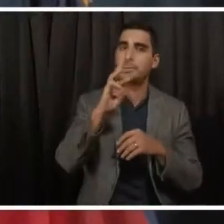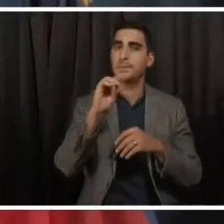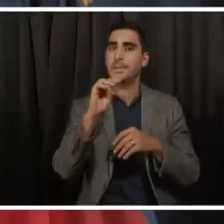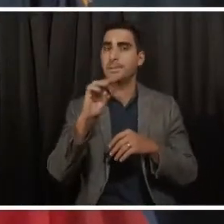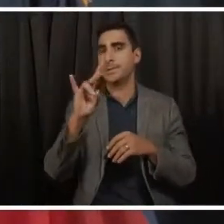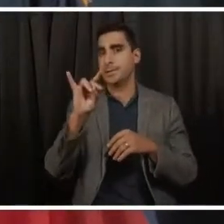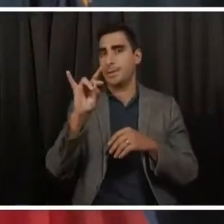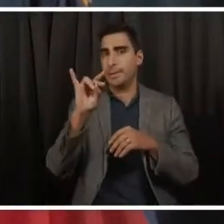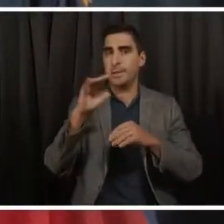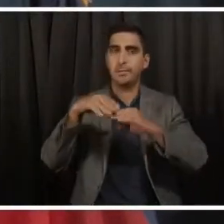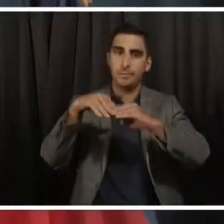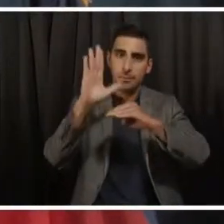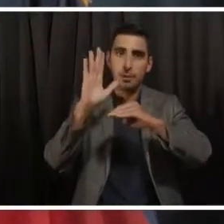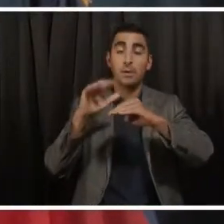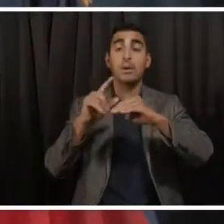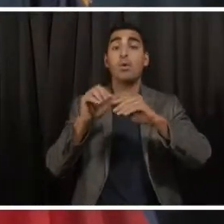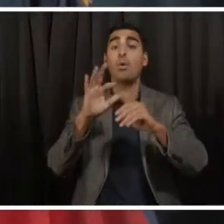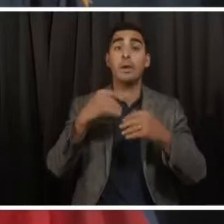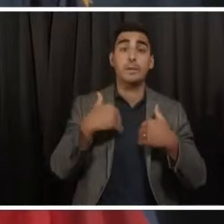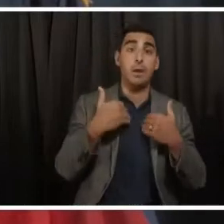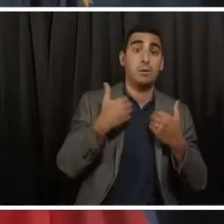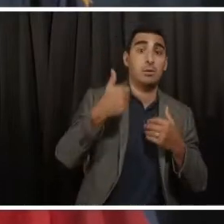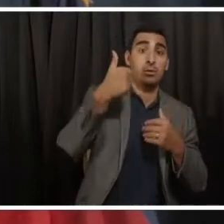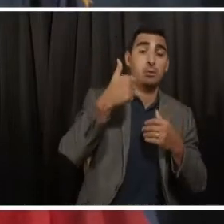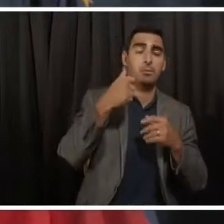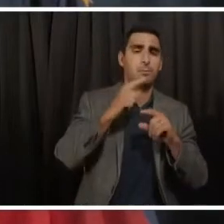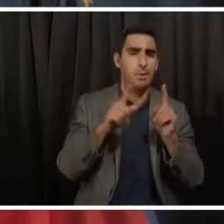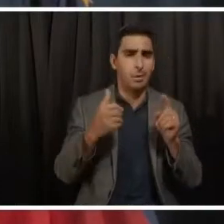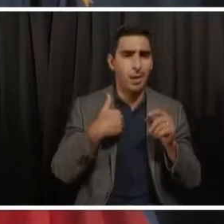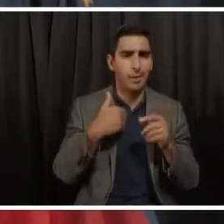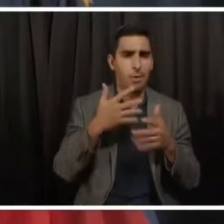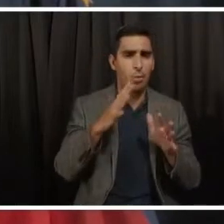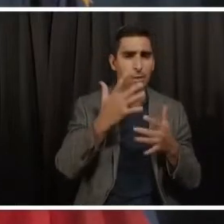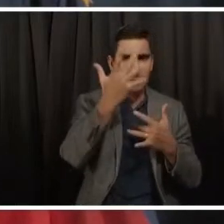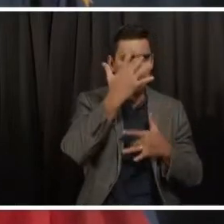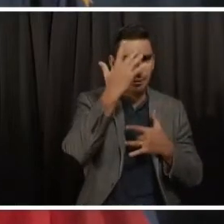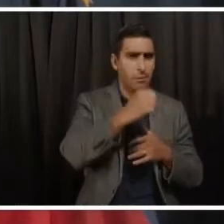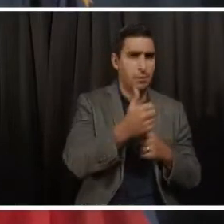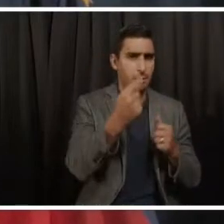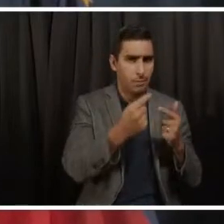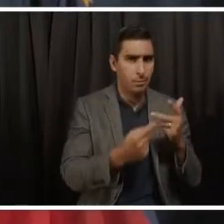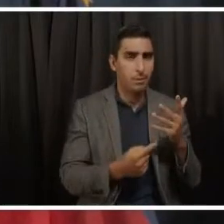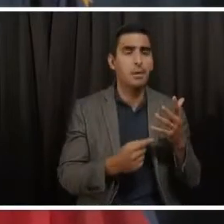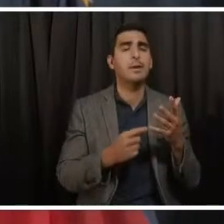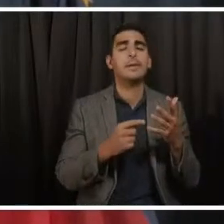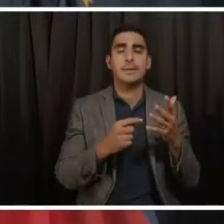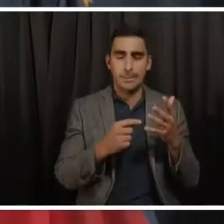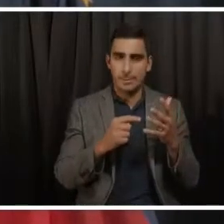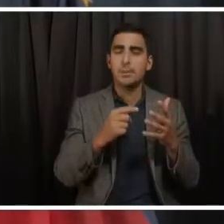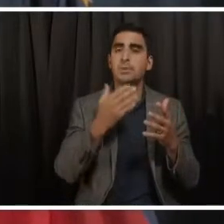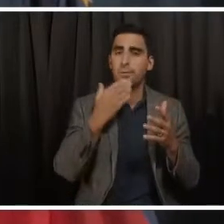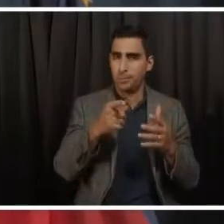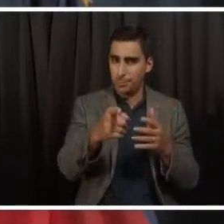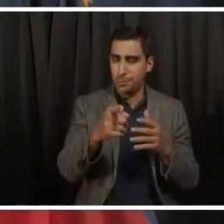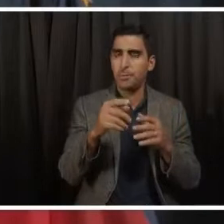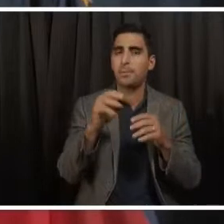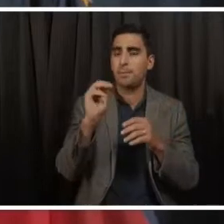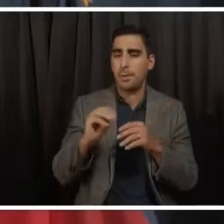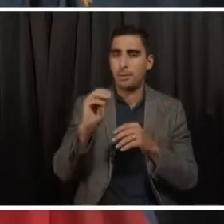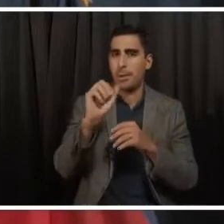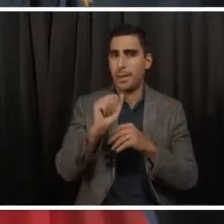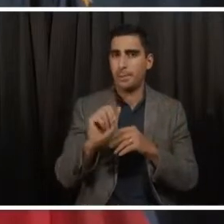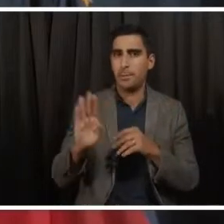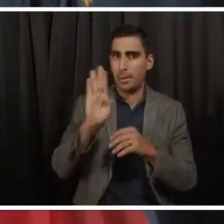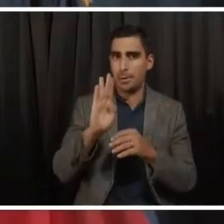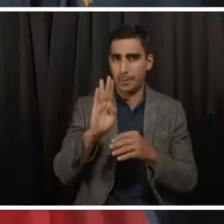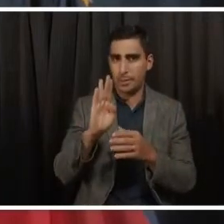or you're younger than that but have a pre-existing condition, you are an excellent, or you could be an excellent candidate for monoclonal antibody treatment, which in turn